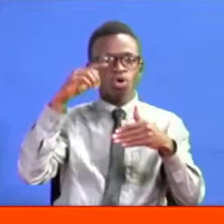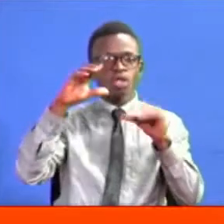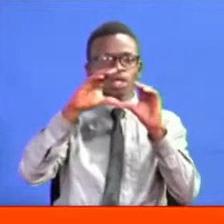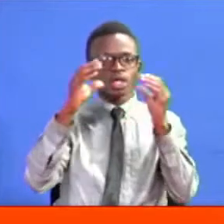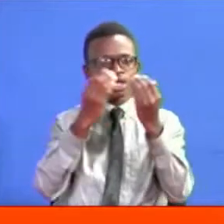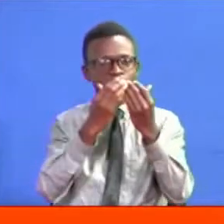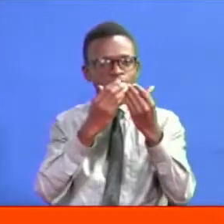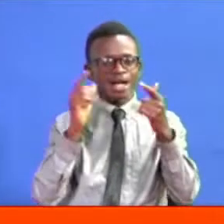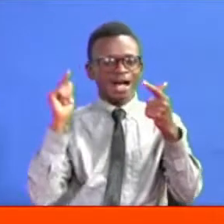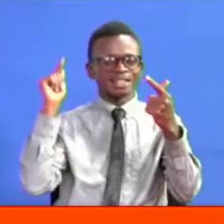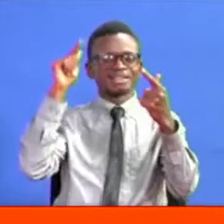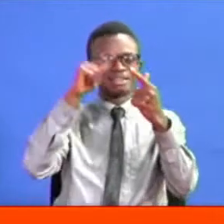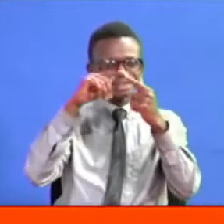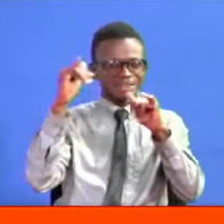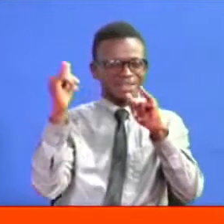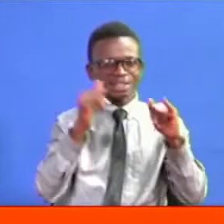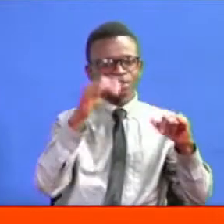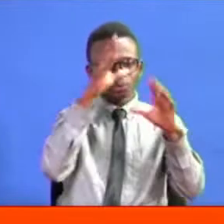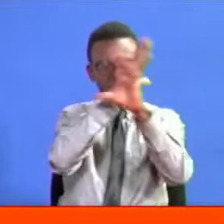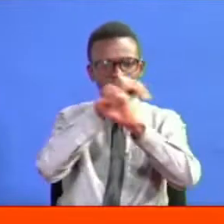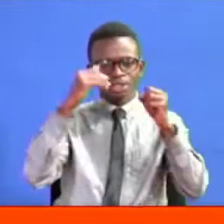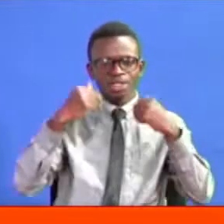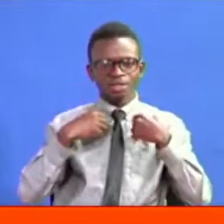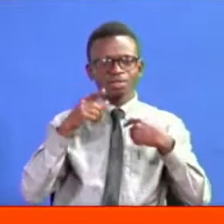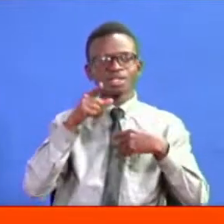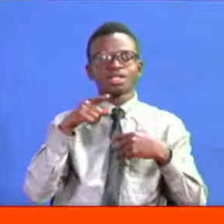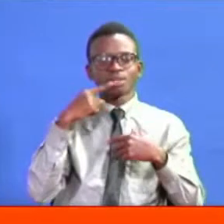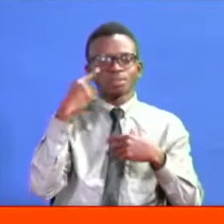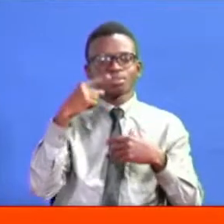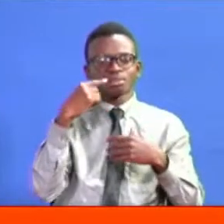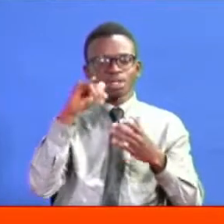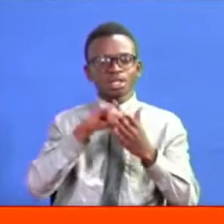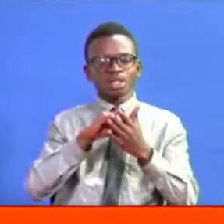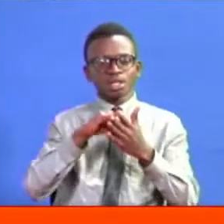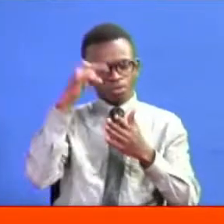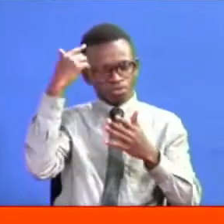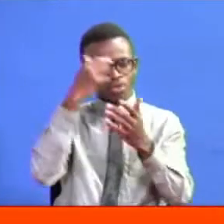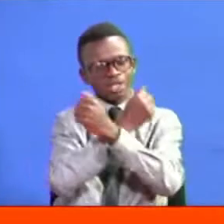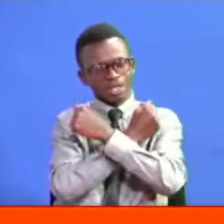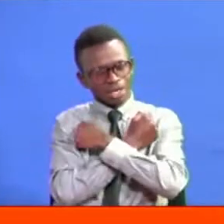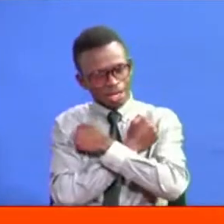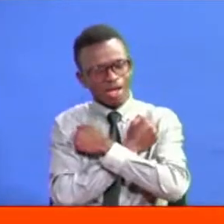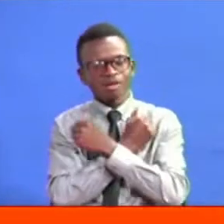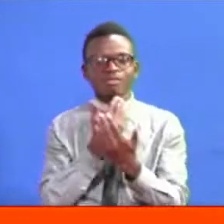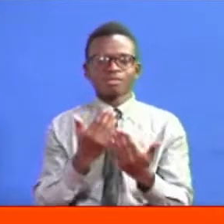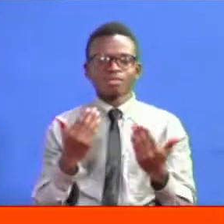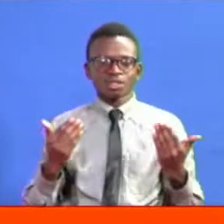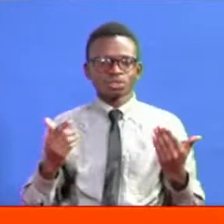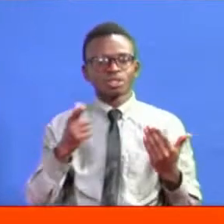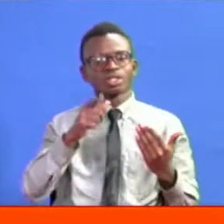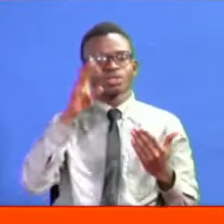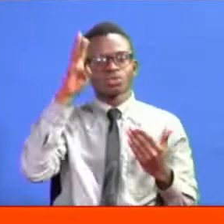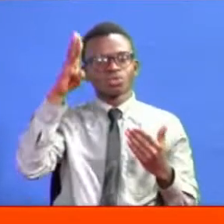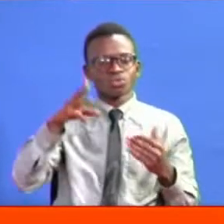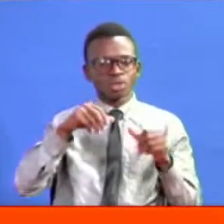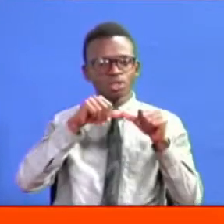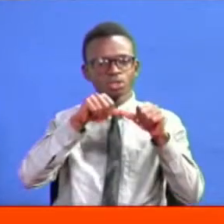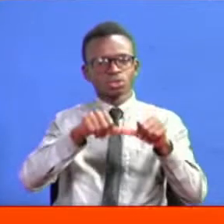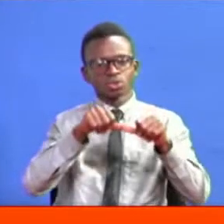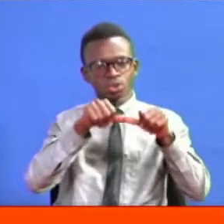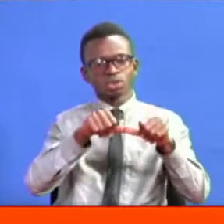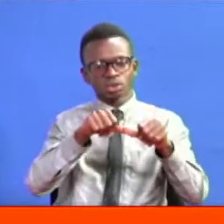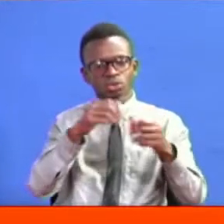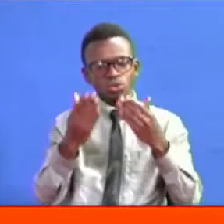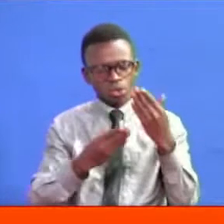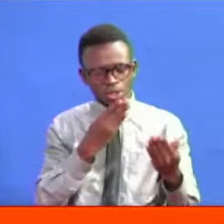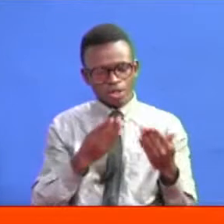until a new president is sworn in. He maintained that for the love of the young learners, he will continue to render his services